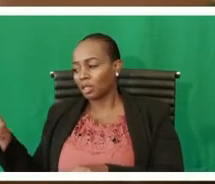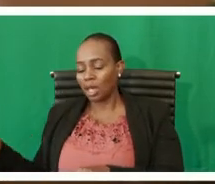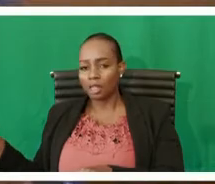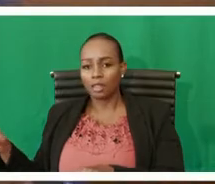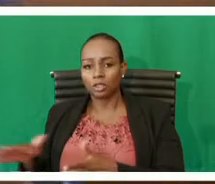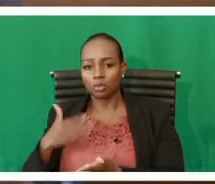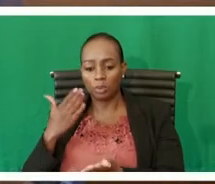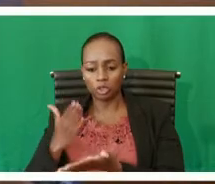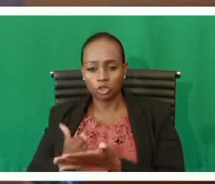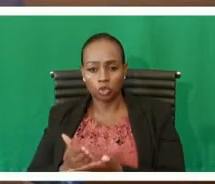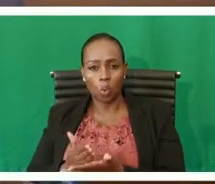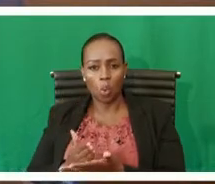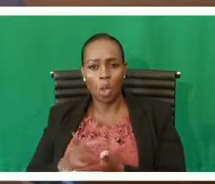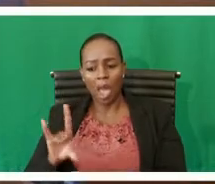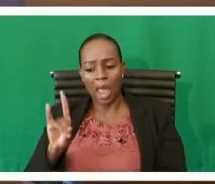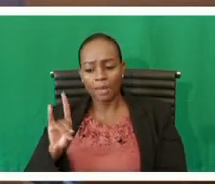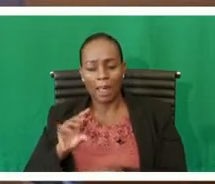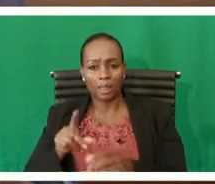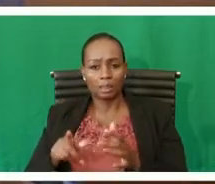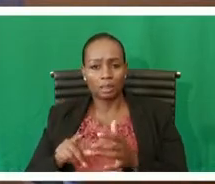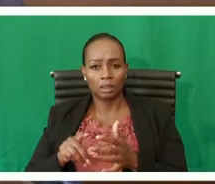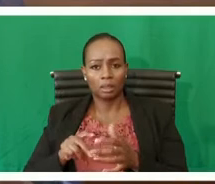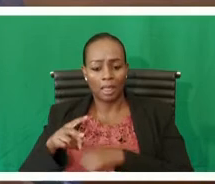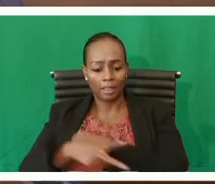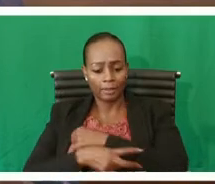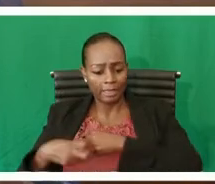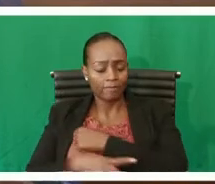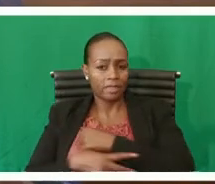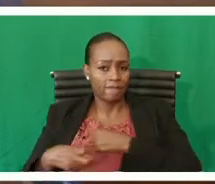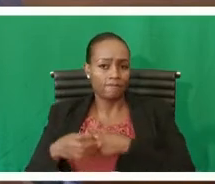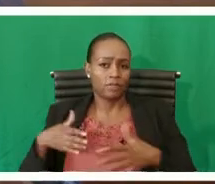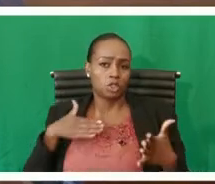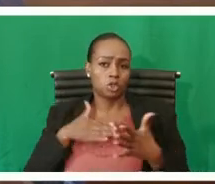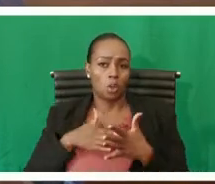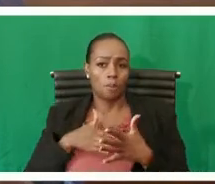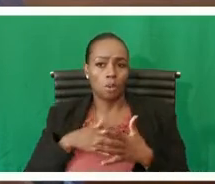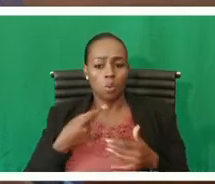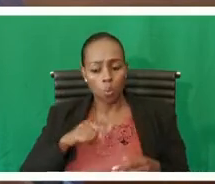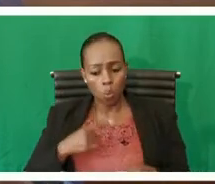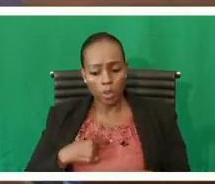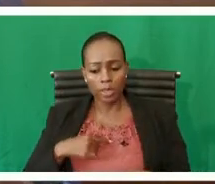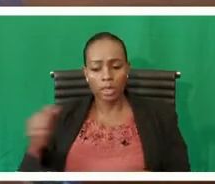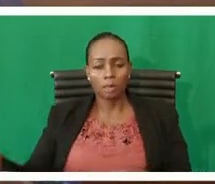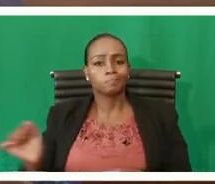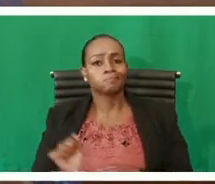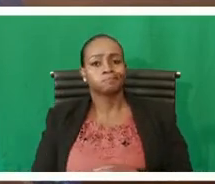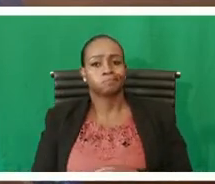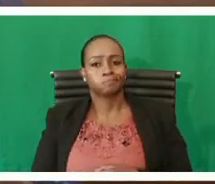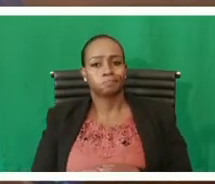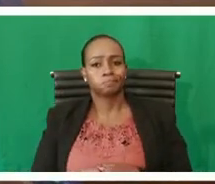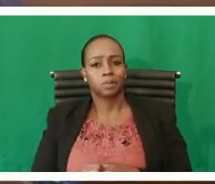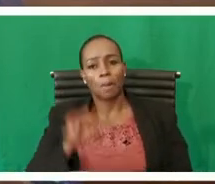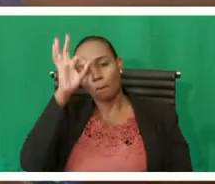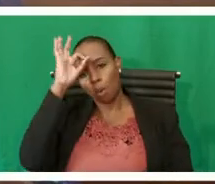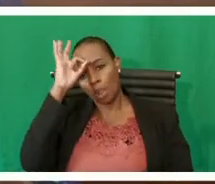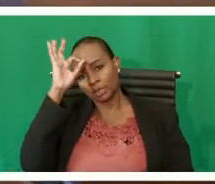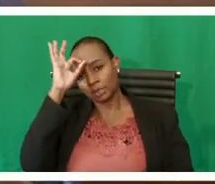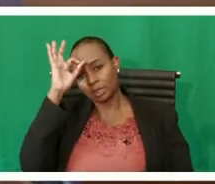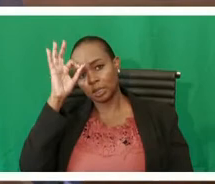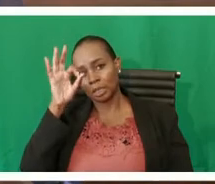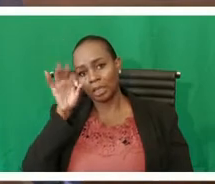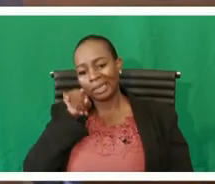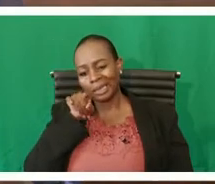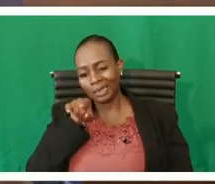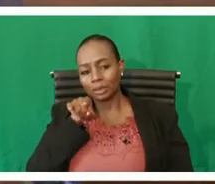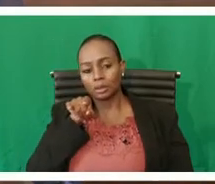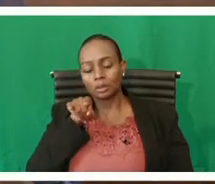livestock thefts. We value our law enforcement officers who day and night continue to put their lives on